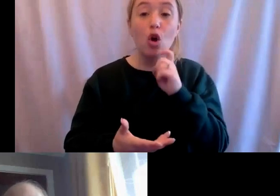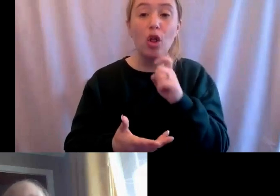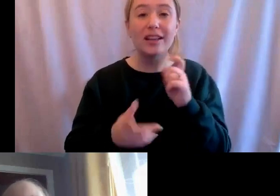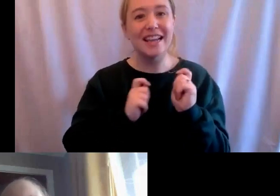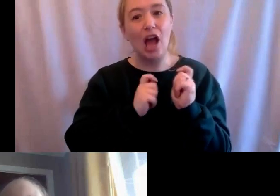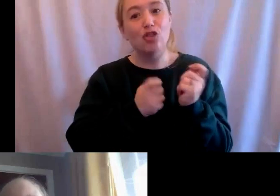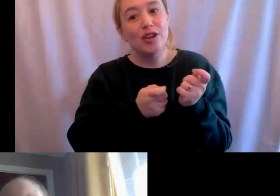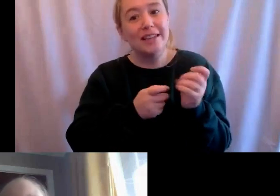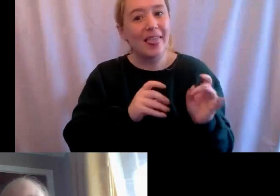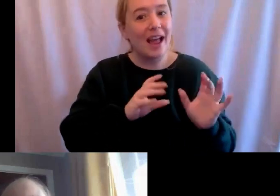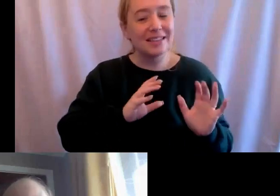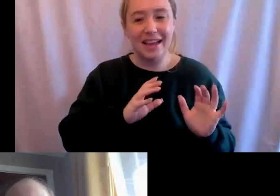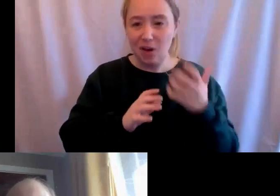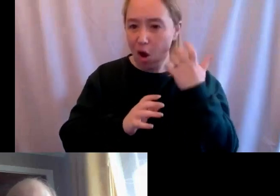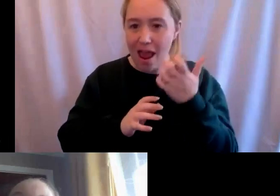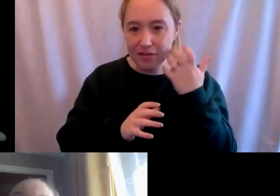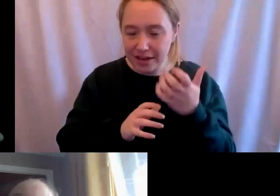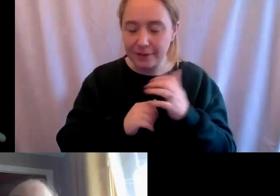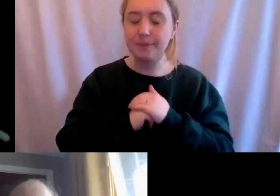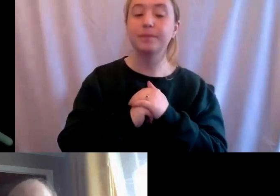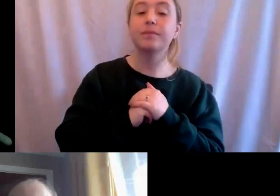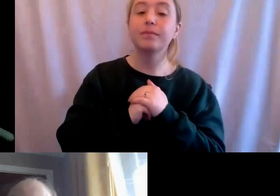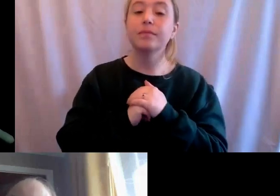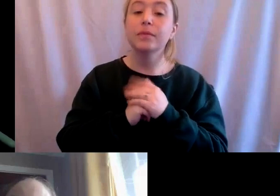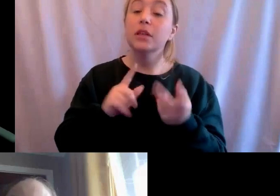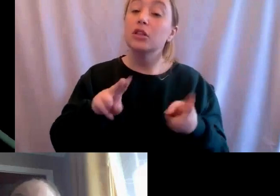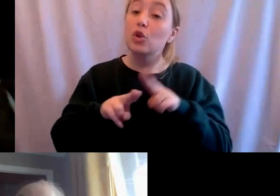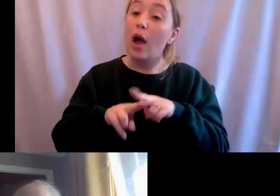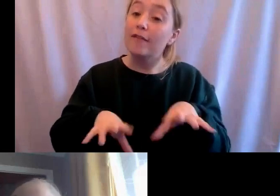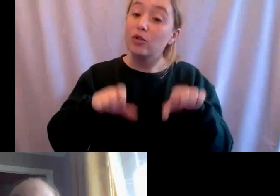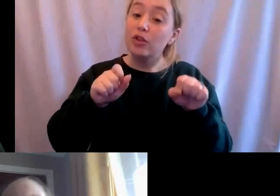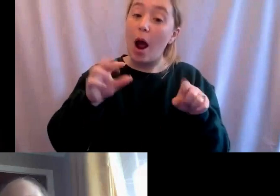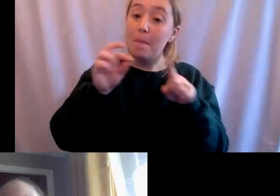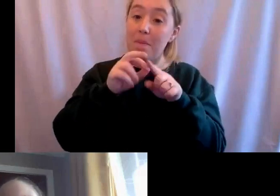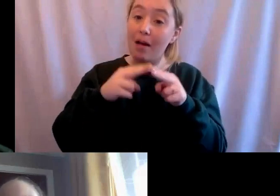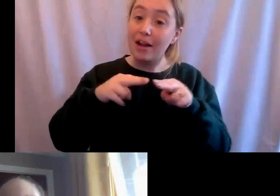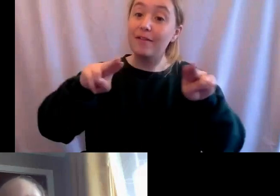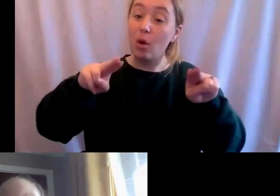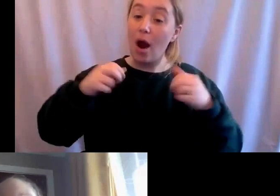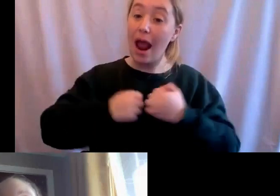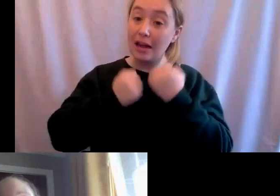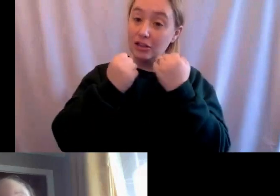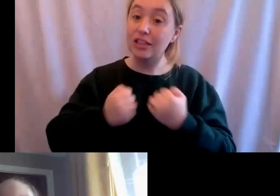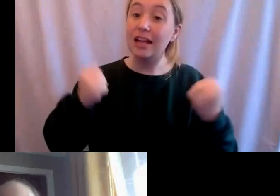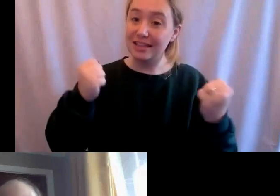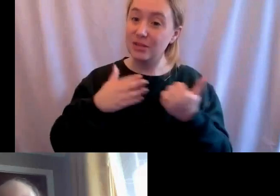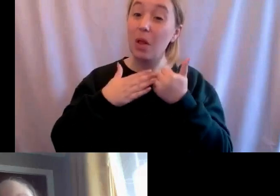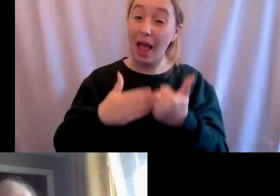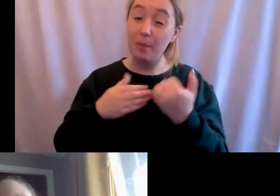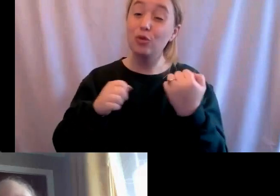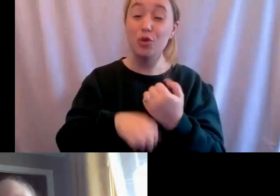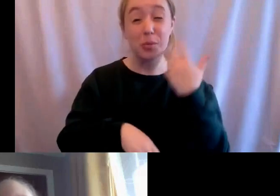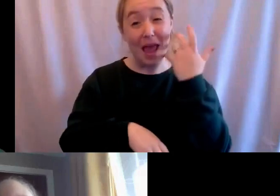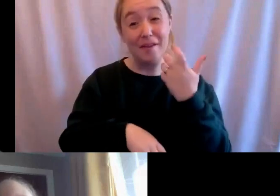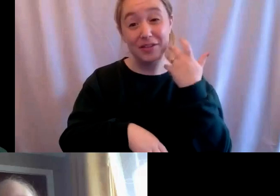your pelvic floor exercises is a good idea. Or if you've been a patient before and you've slacked off and fallen off the bandwagon, dig out your